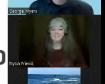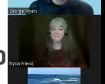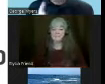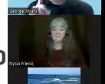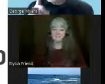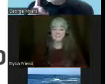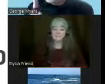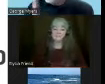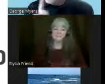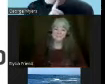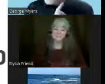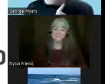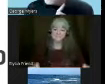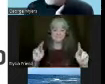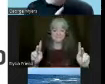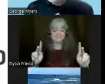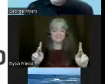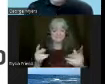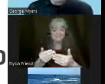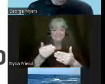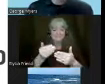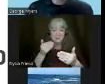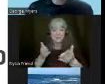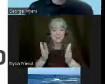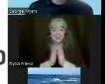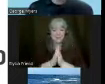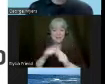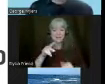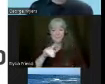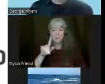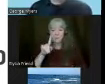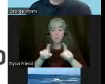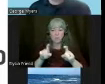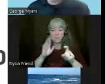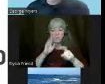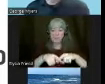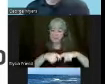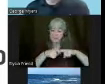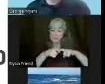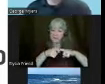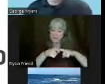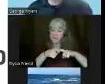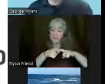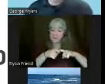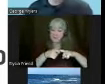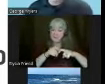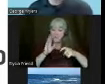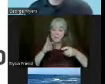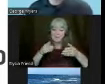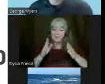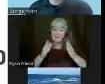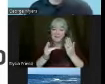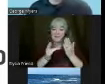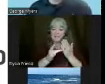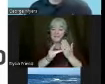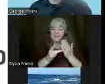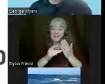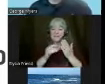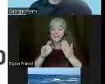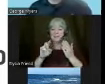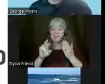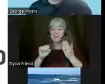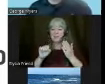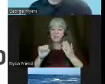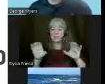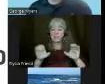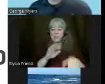All right. Now, before I ask my poll question, we are going to pause and we are going to let our tech ambassadors just do